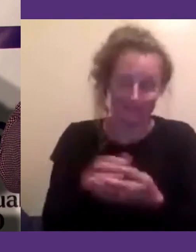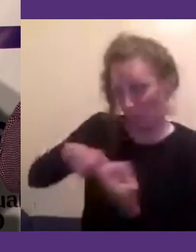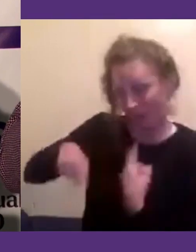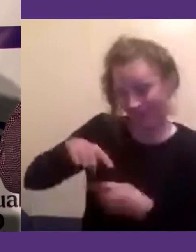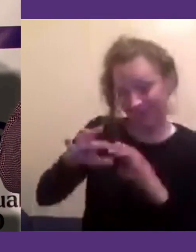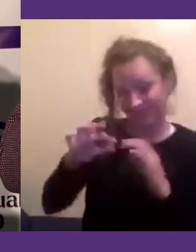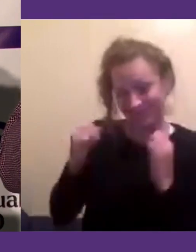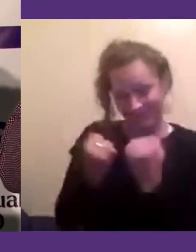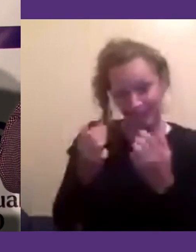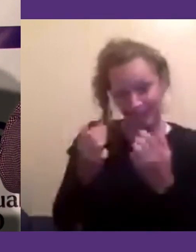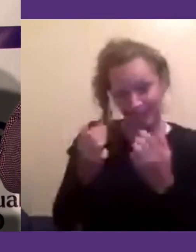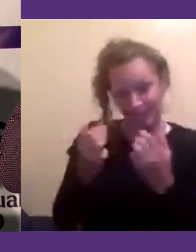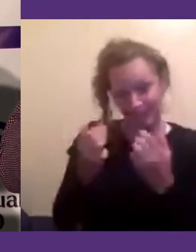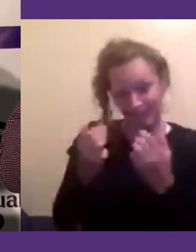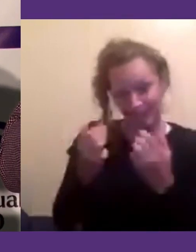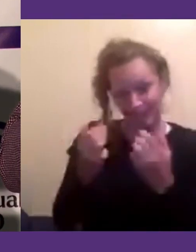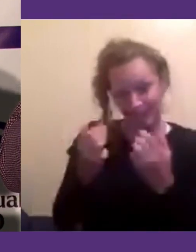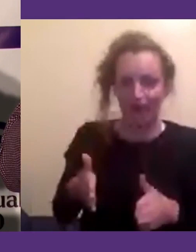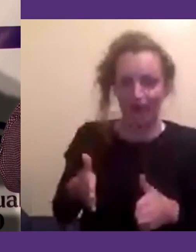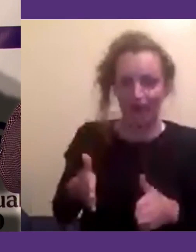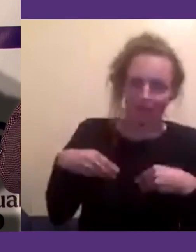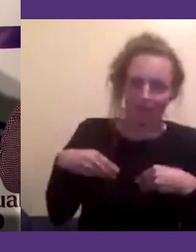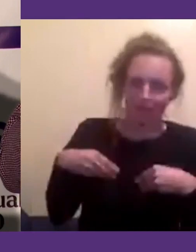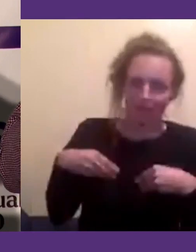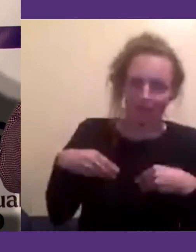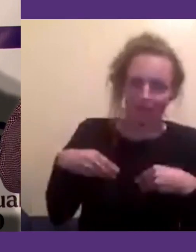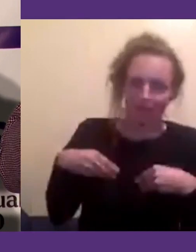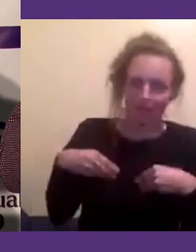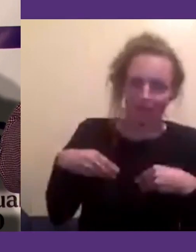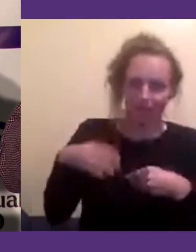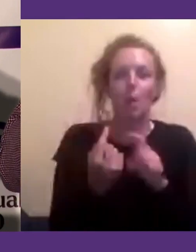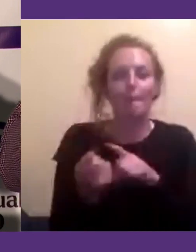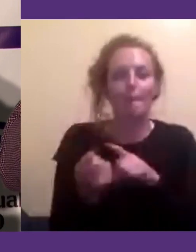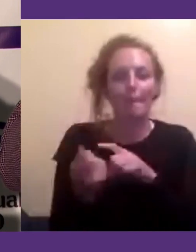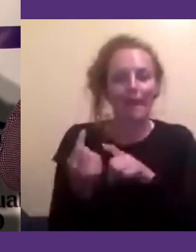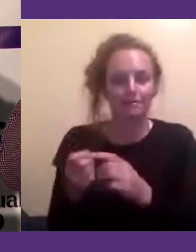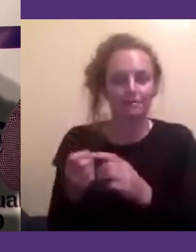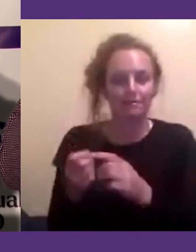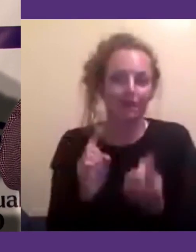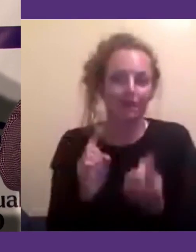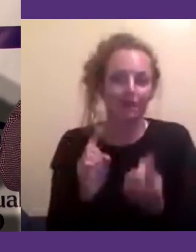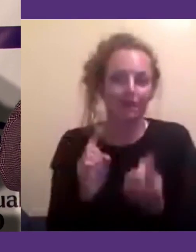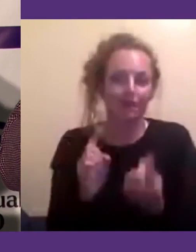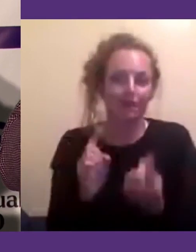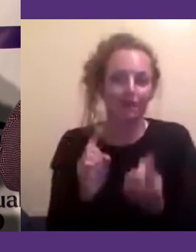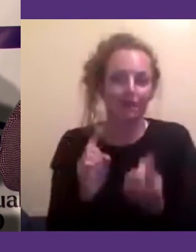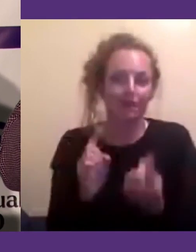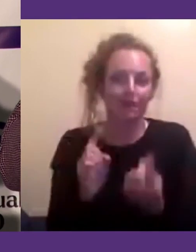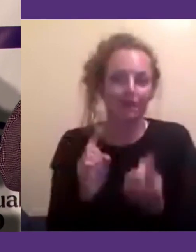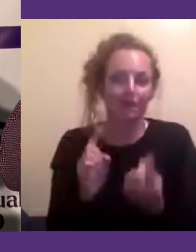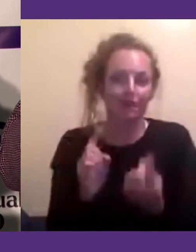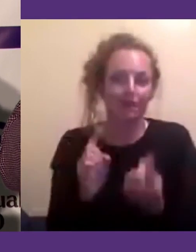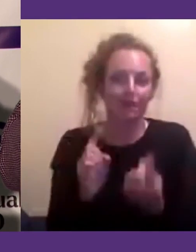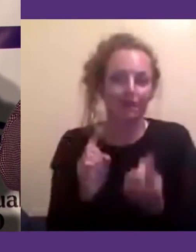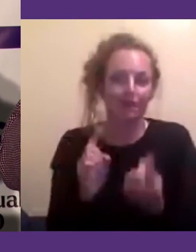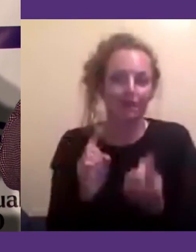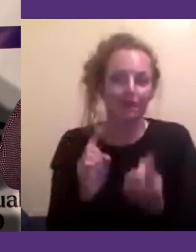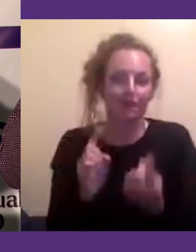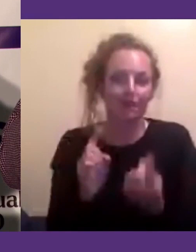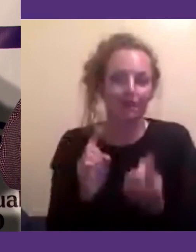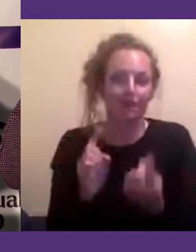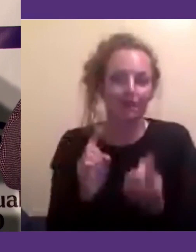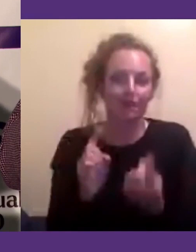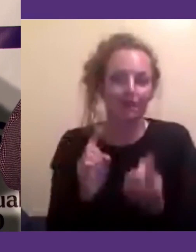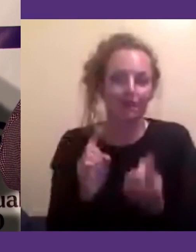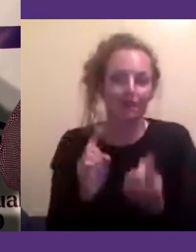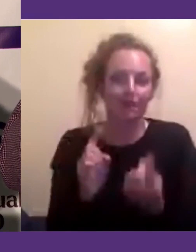hear about them going straight to HR and kind of saying, well, I've got as well, but until this moment I didn't think you cared, but you